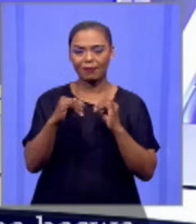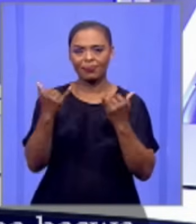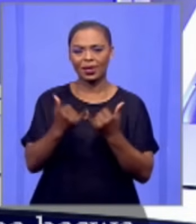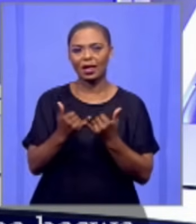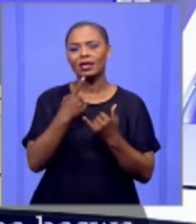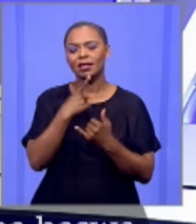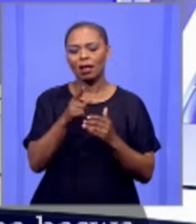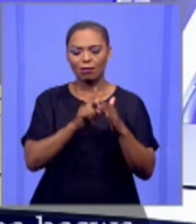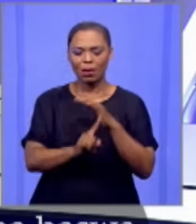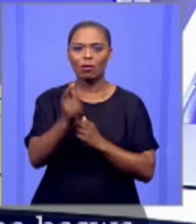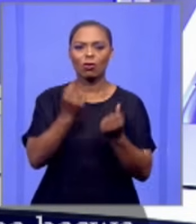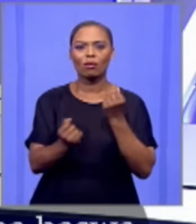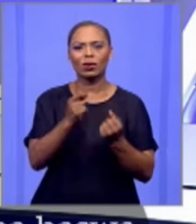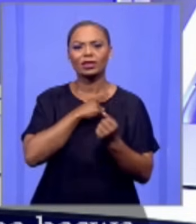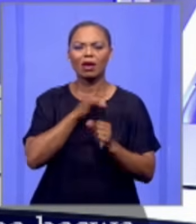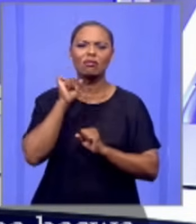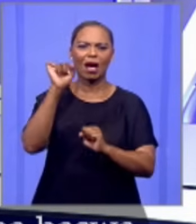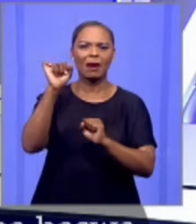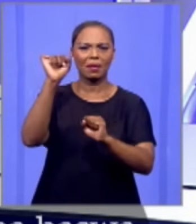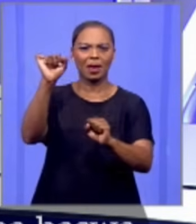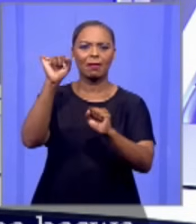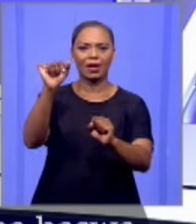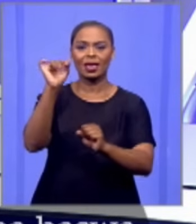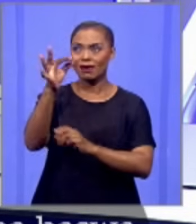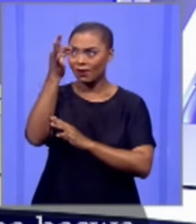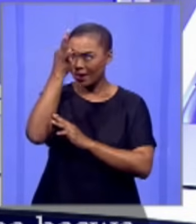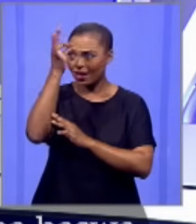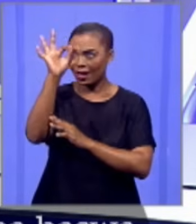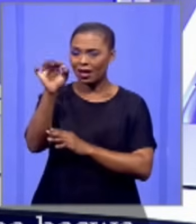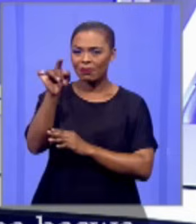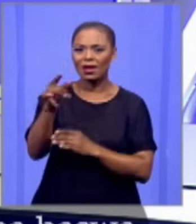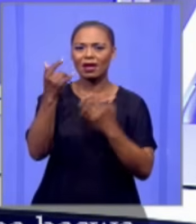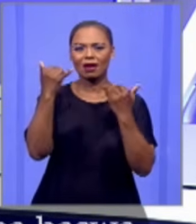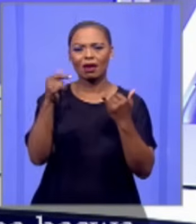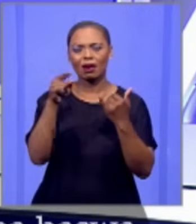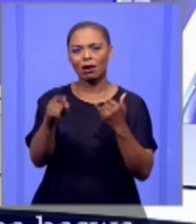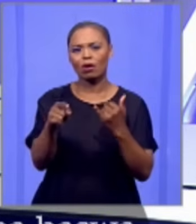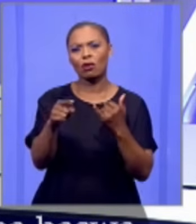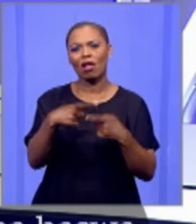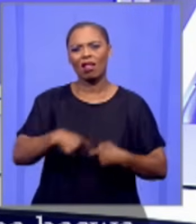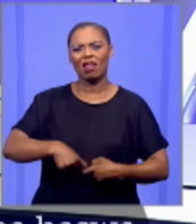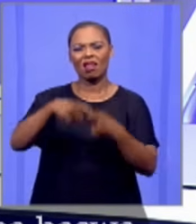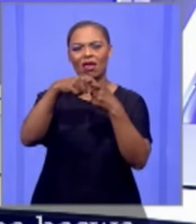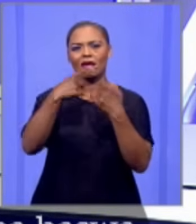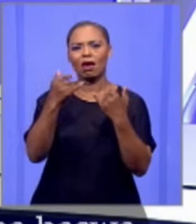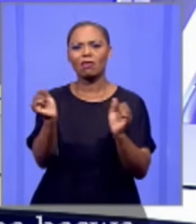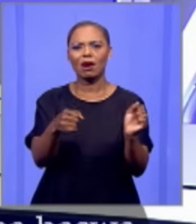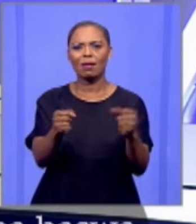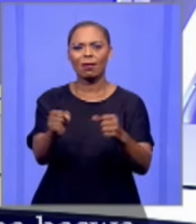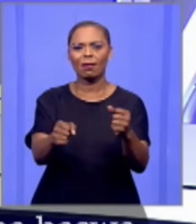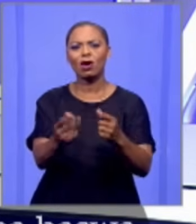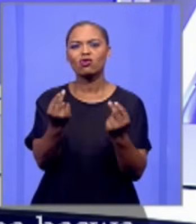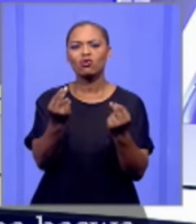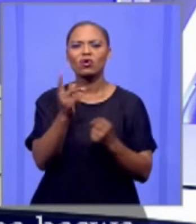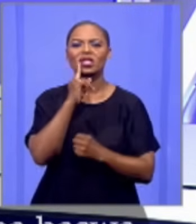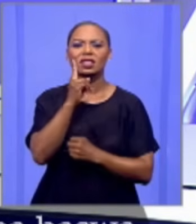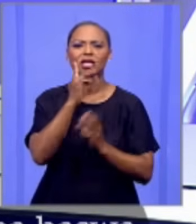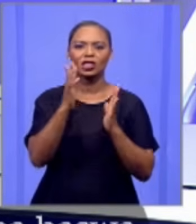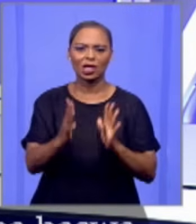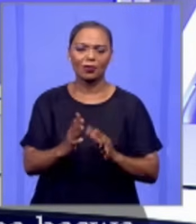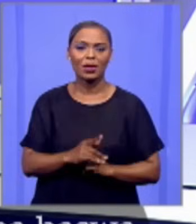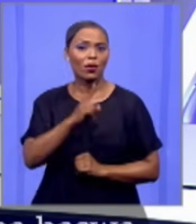emiša naga le megwanto ge mmušo o ka tšwela pele ka leano la go emiša nakwana go thola barutiši ba baswa. Se